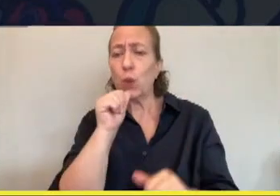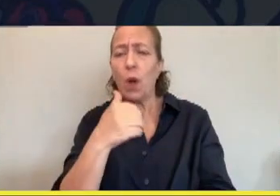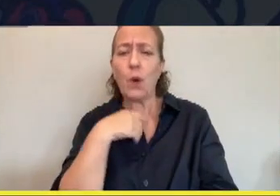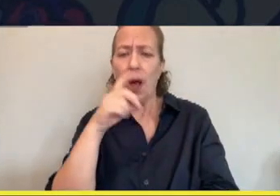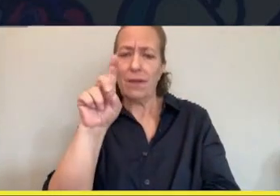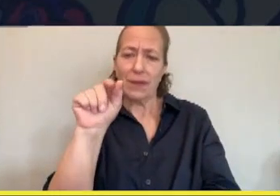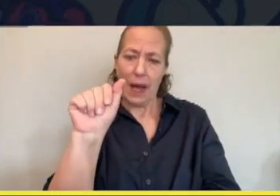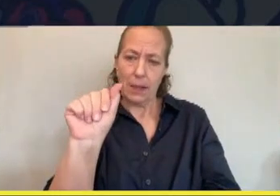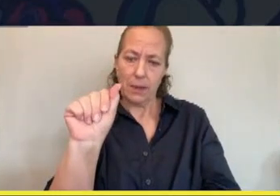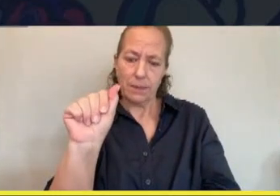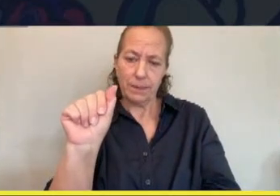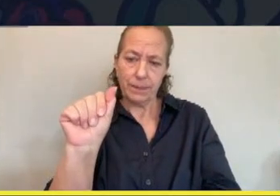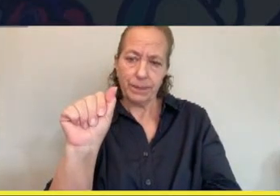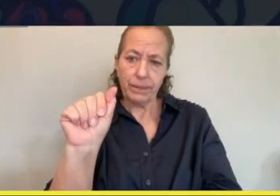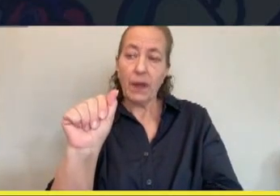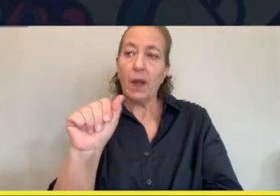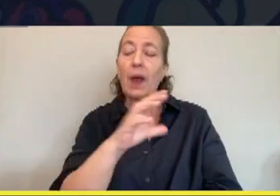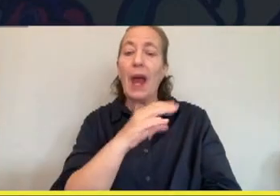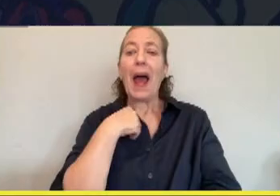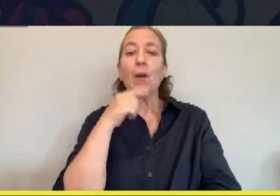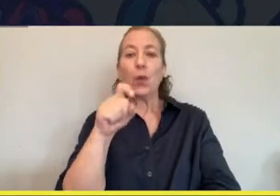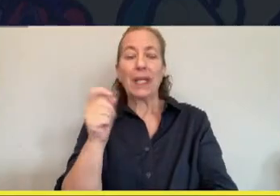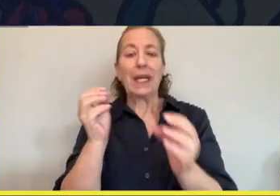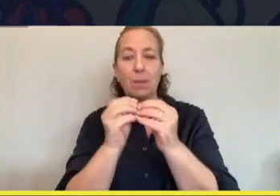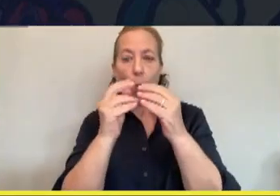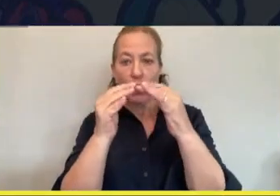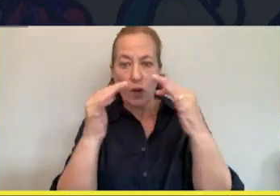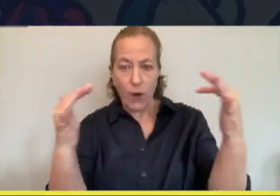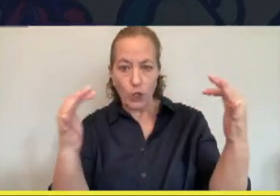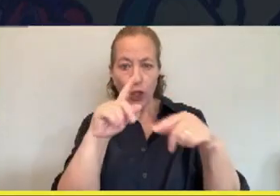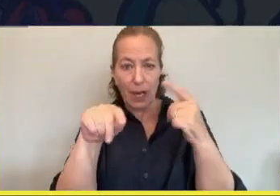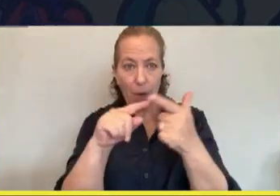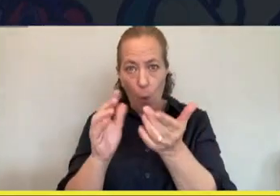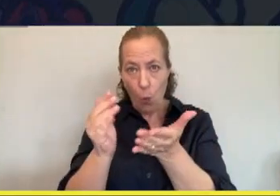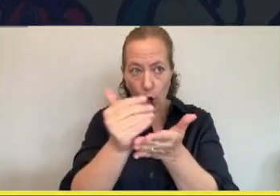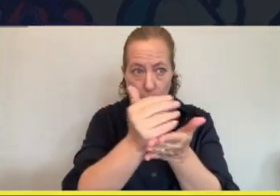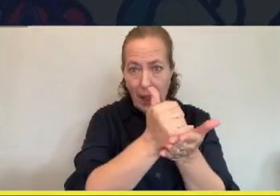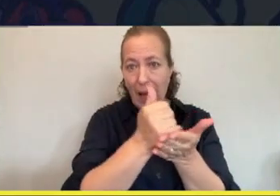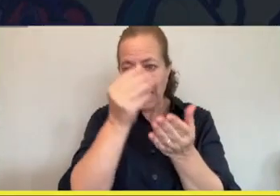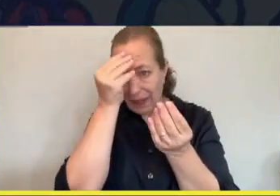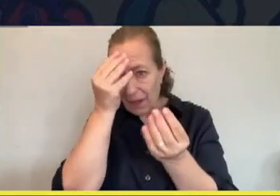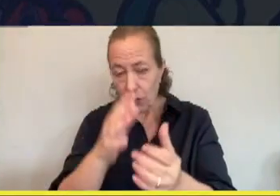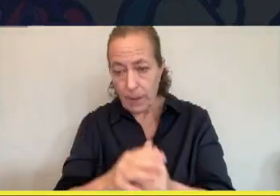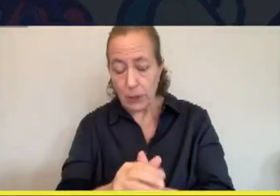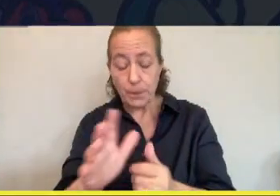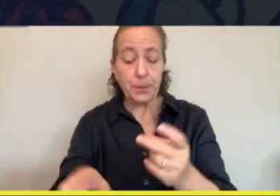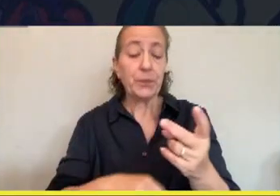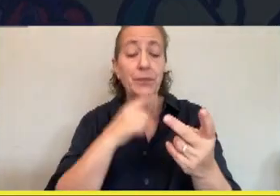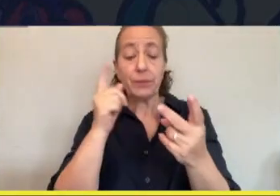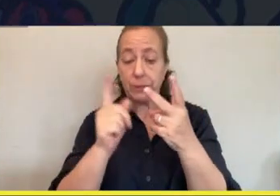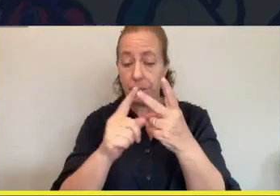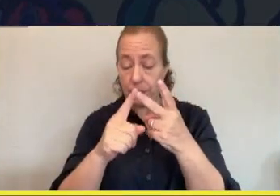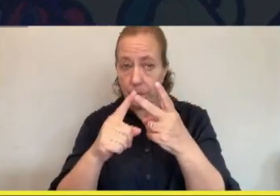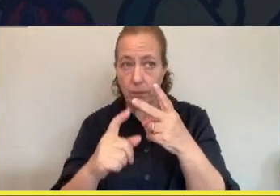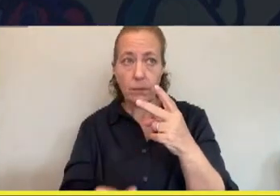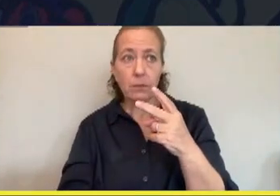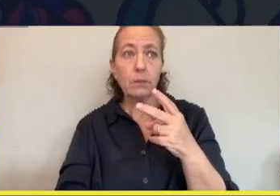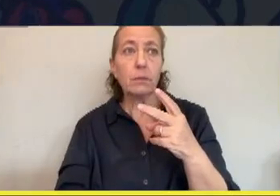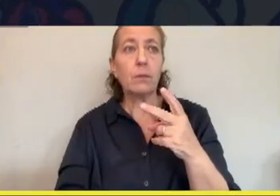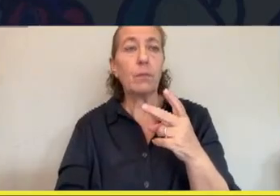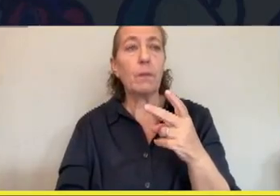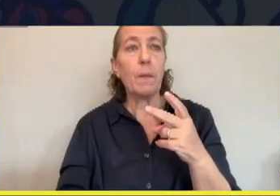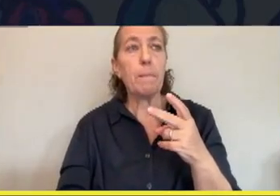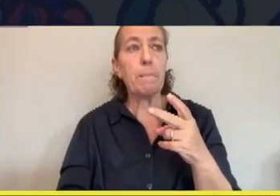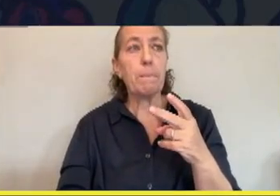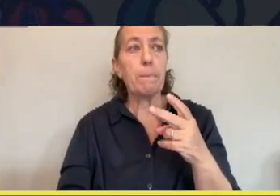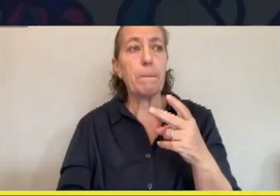we need more diversity when we collect the information. And then the second point that I want to make is that there's a